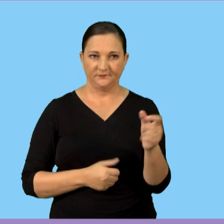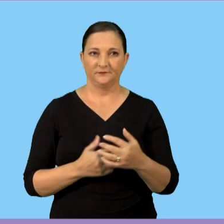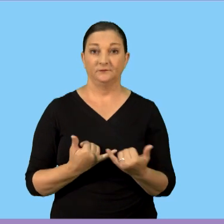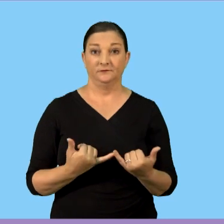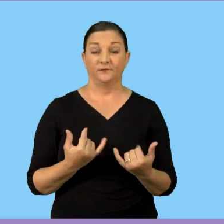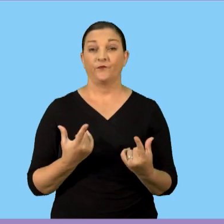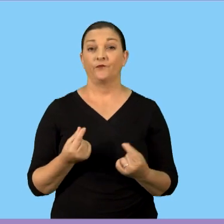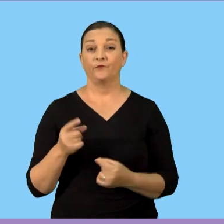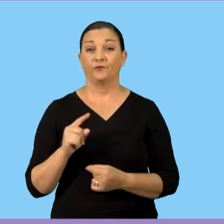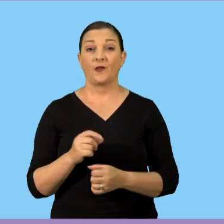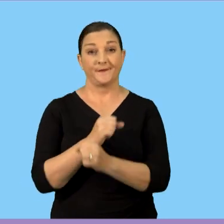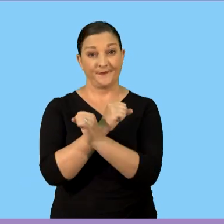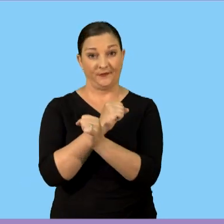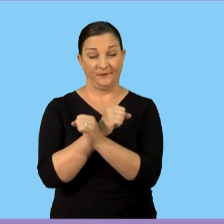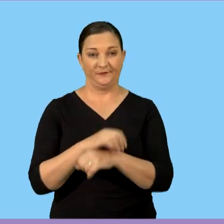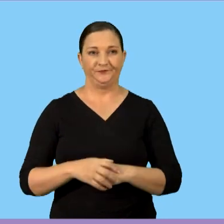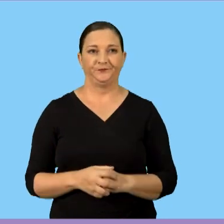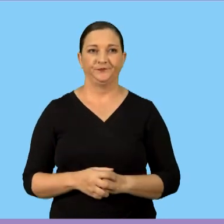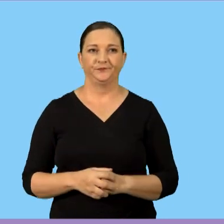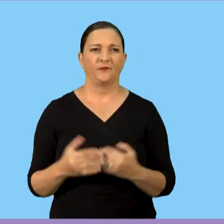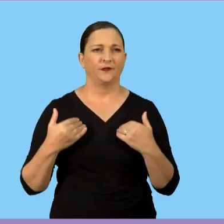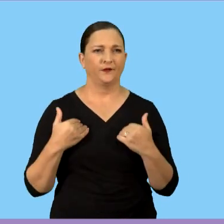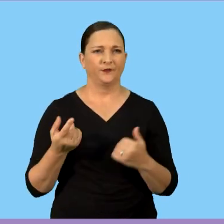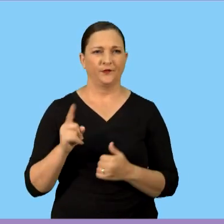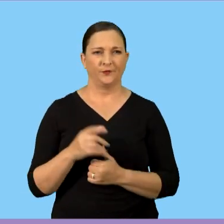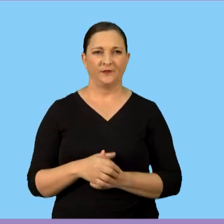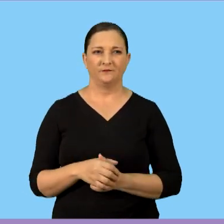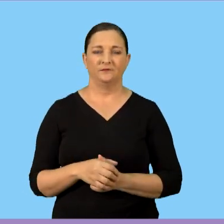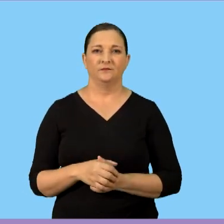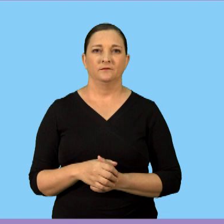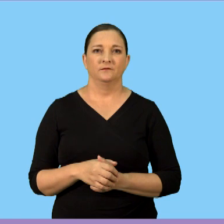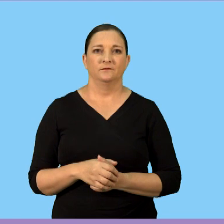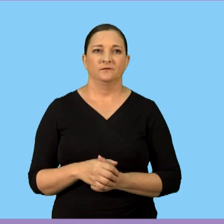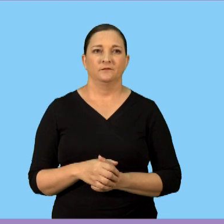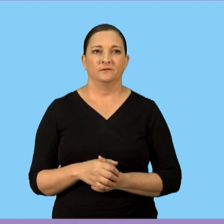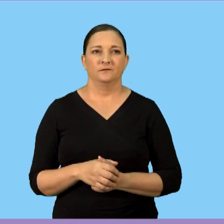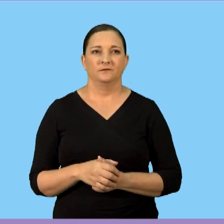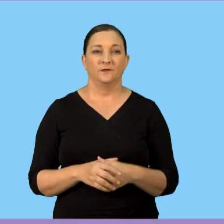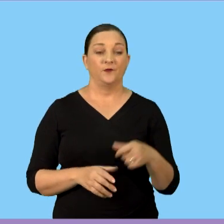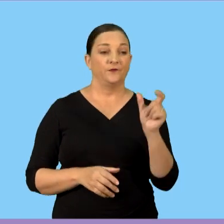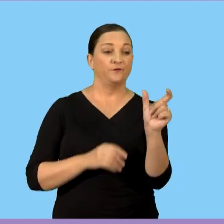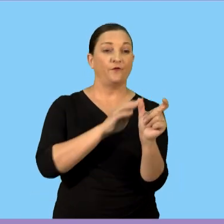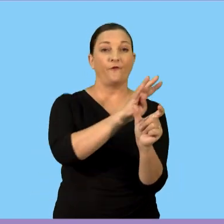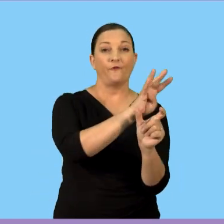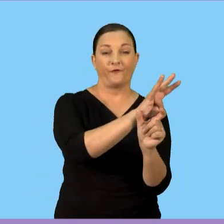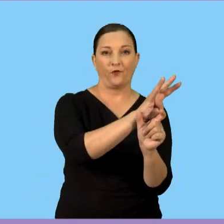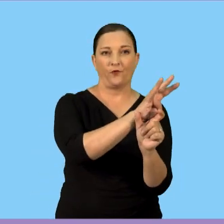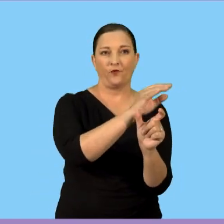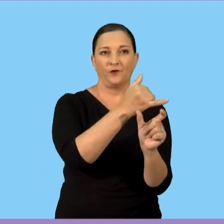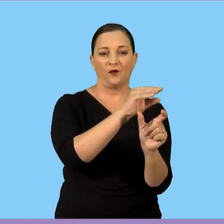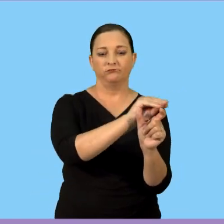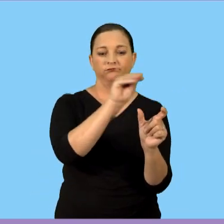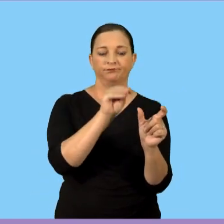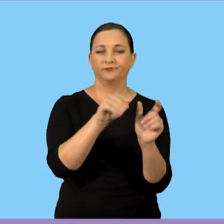inside the bracket. So we are going to multiply. So let's start with that first term of the bracket. We have 4 multiplied by